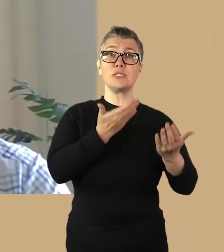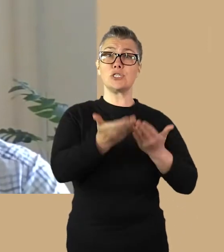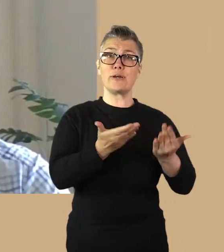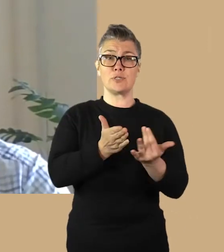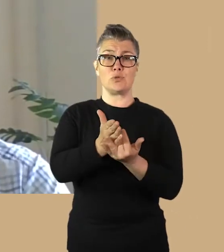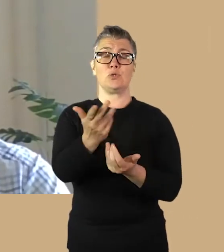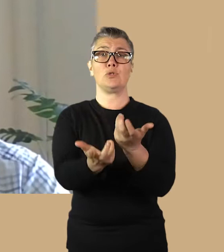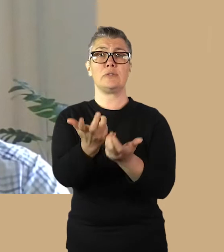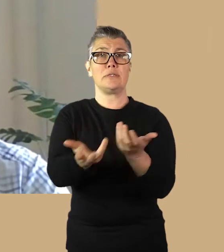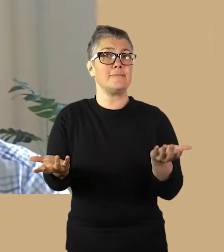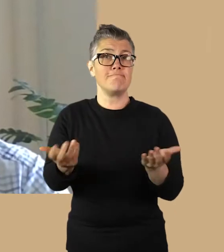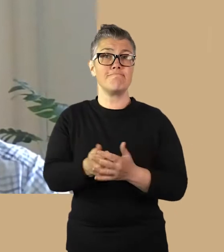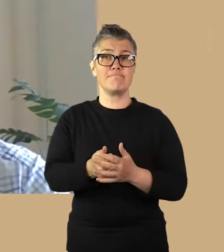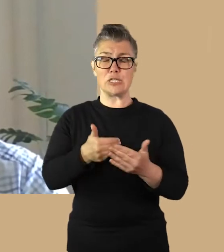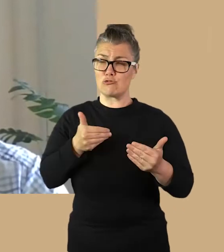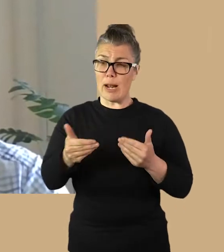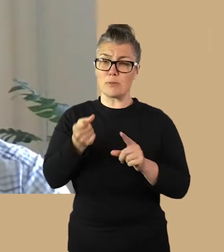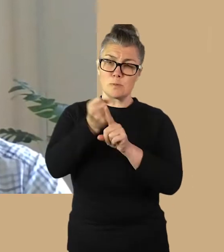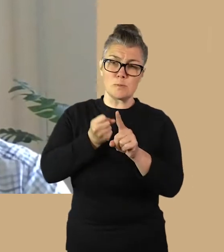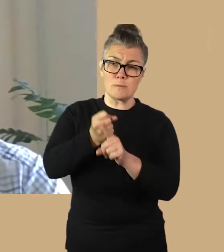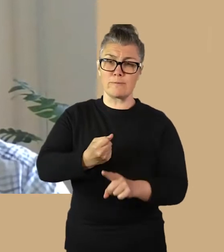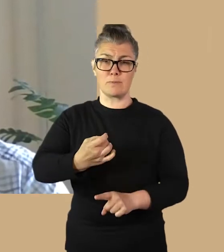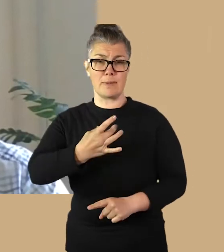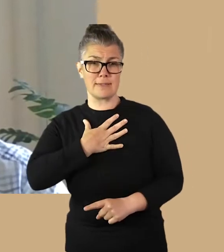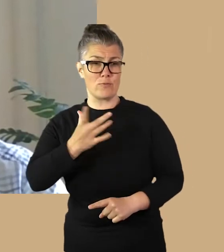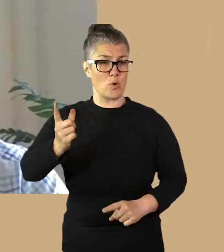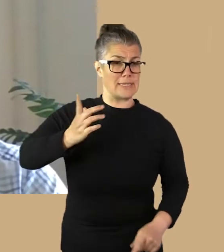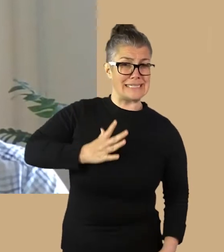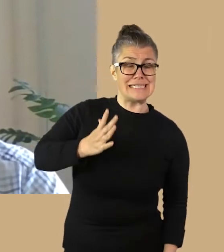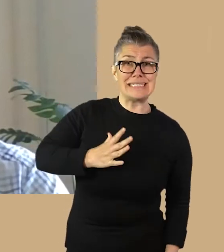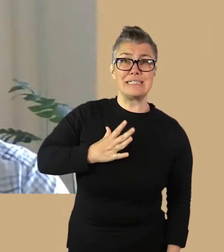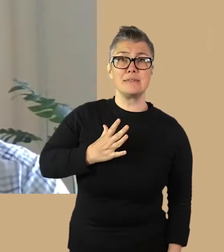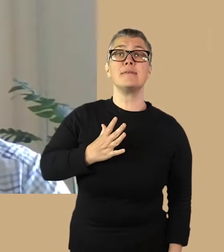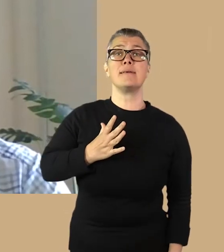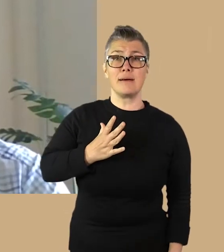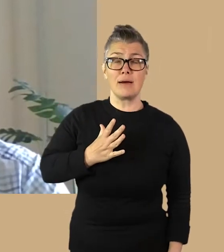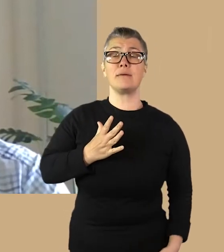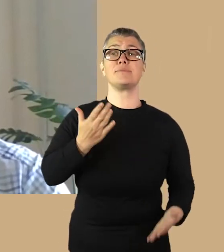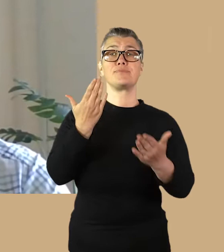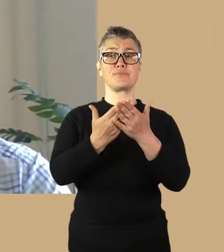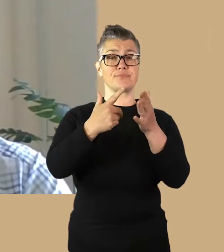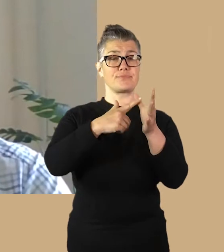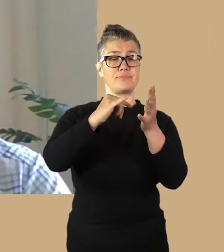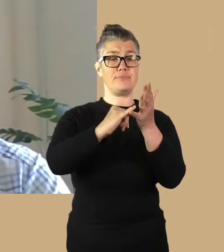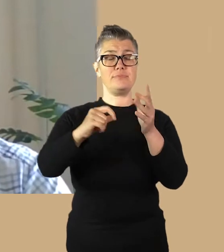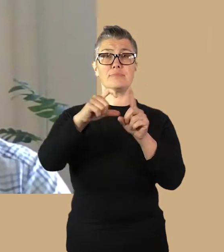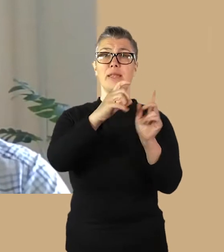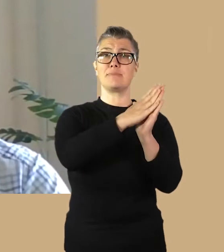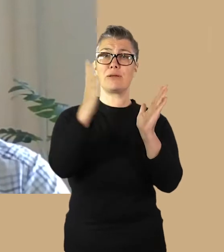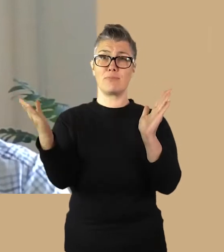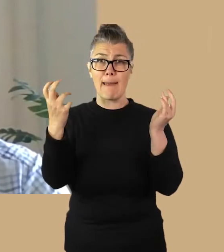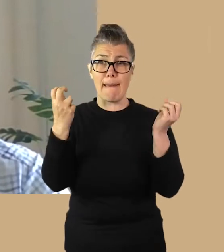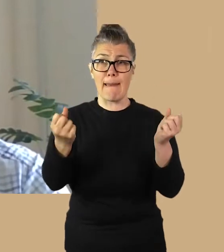to access mental health services in university. She struggled to advocate for herself, unaware she was on